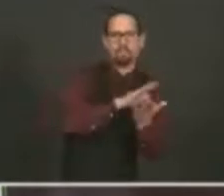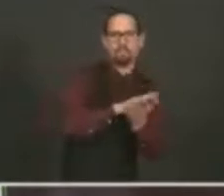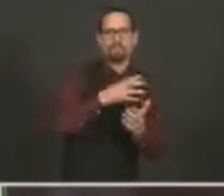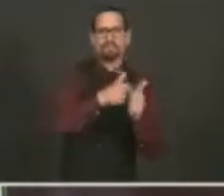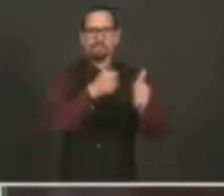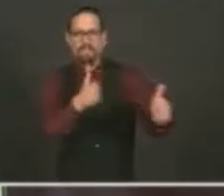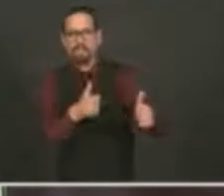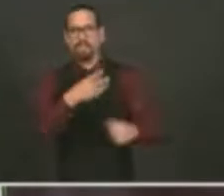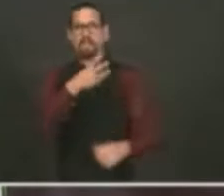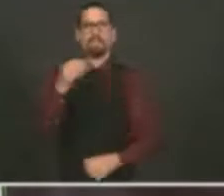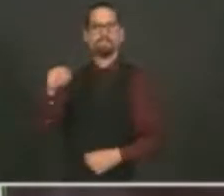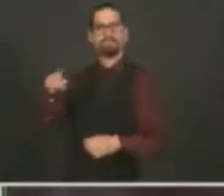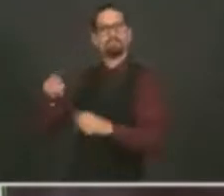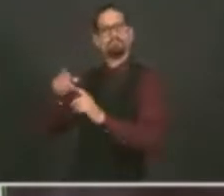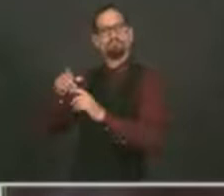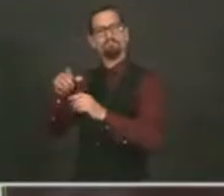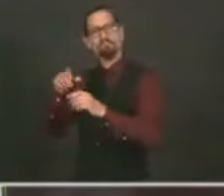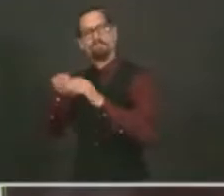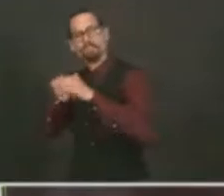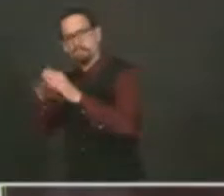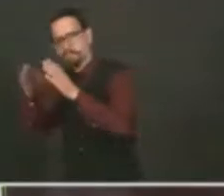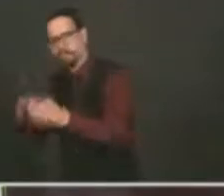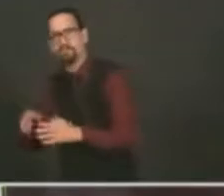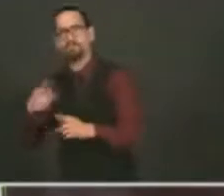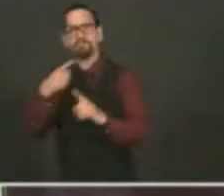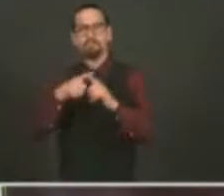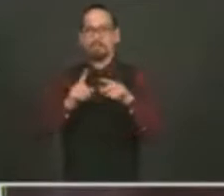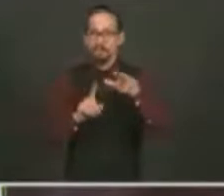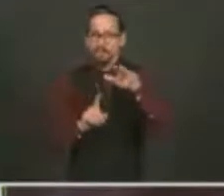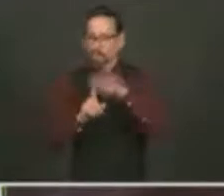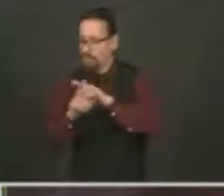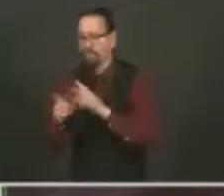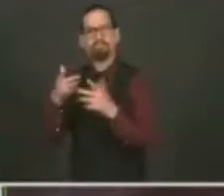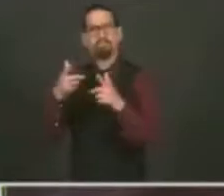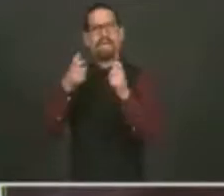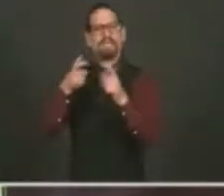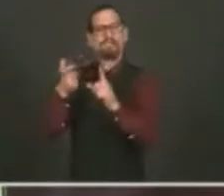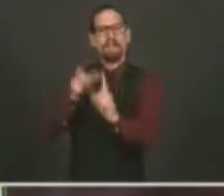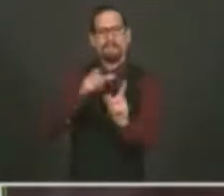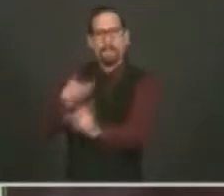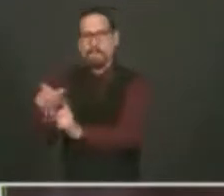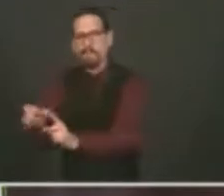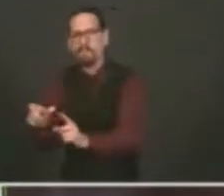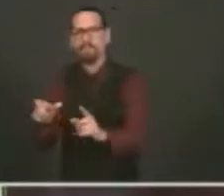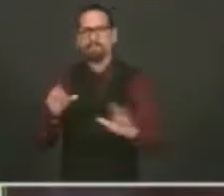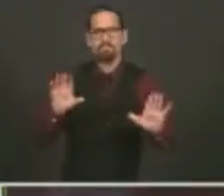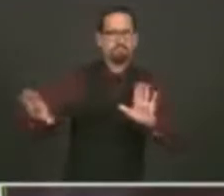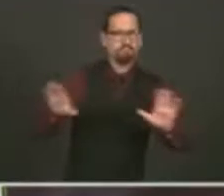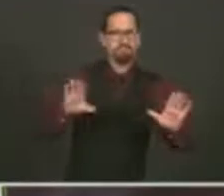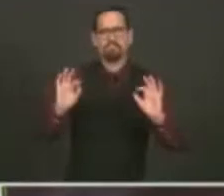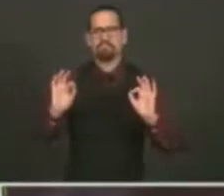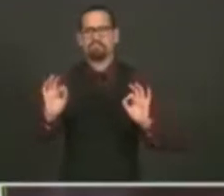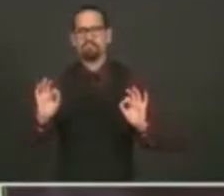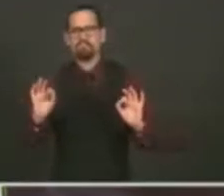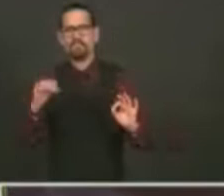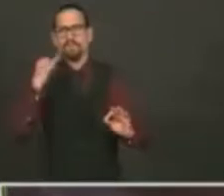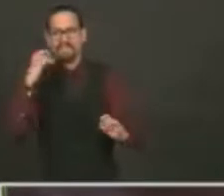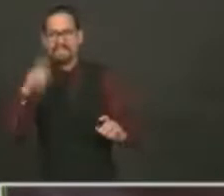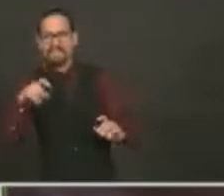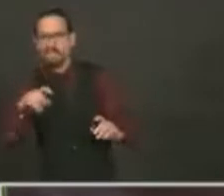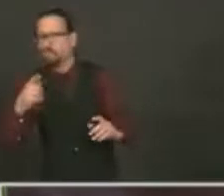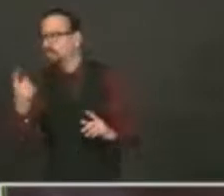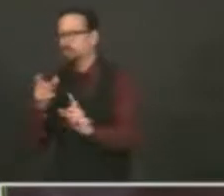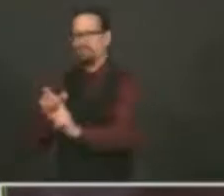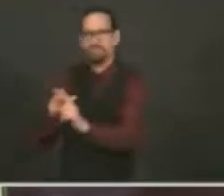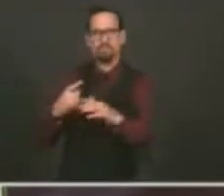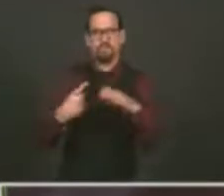in working closely with us to respond in getting people quarantined when they need to or isolated